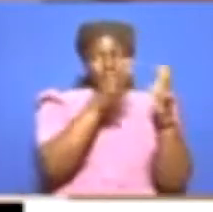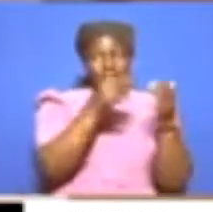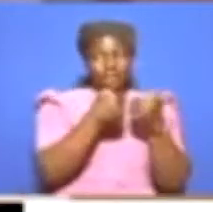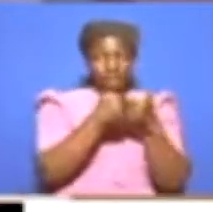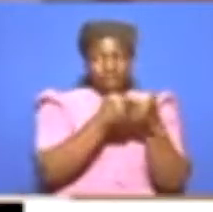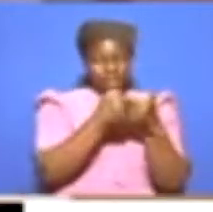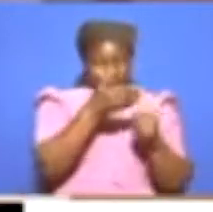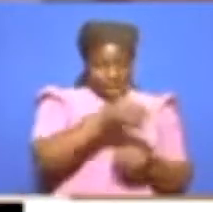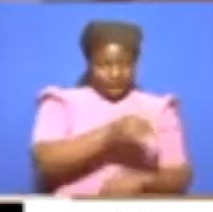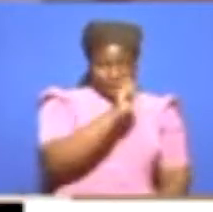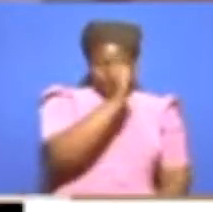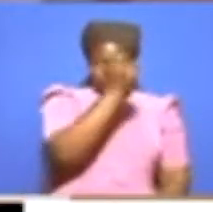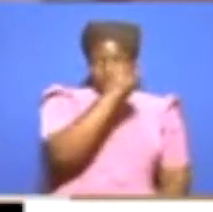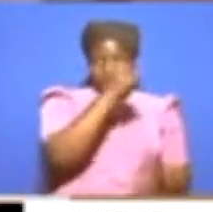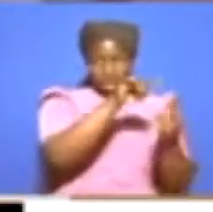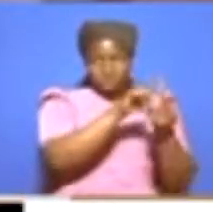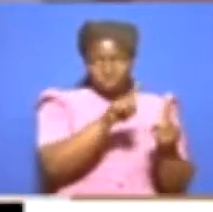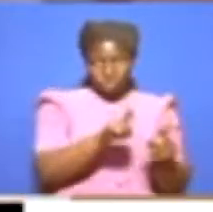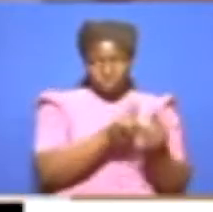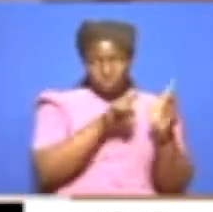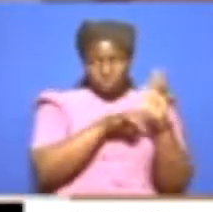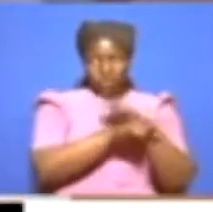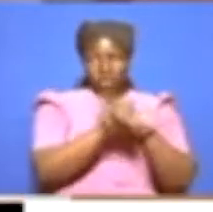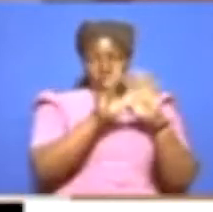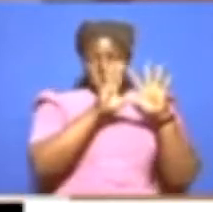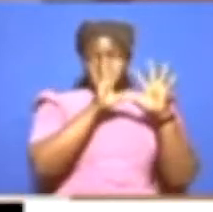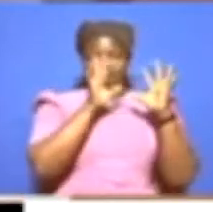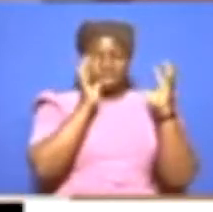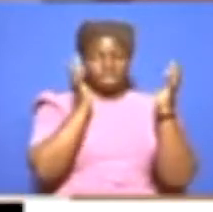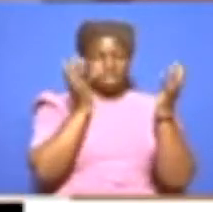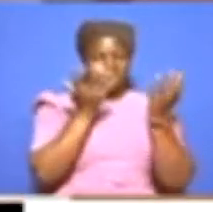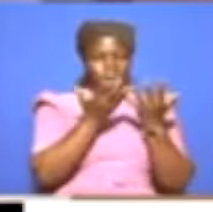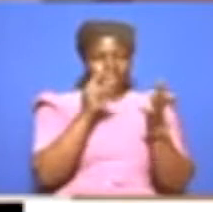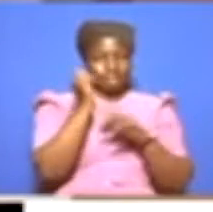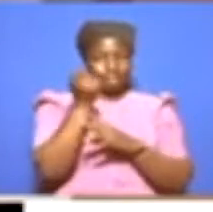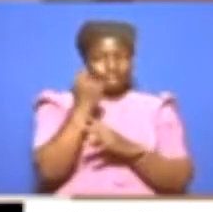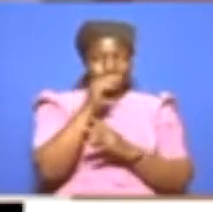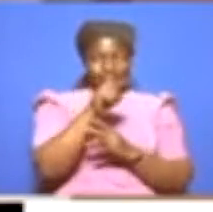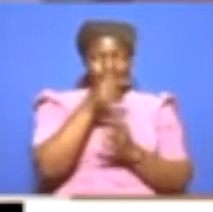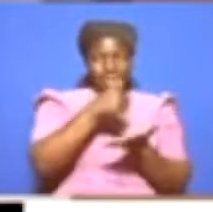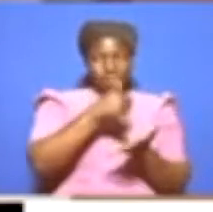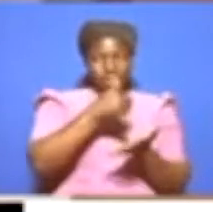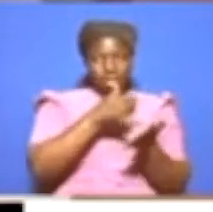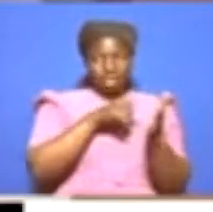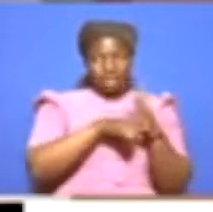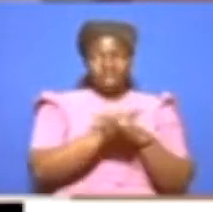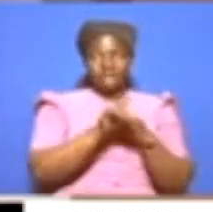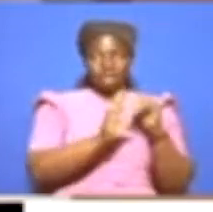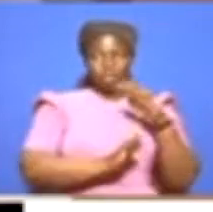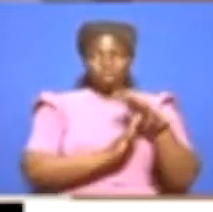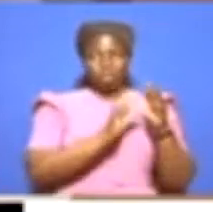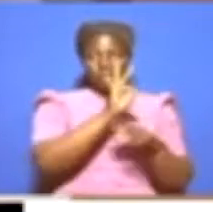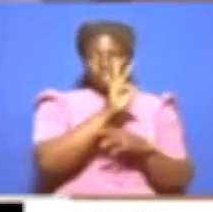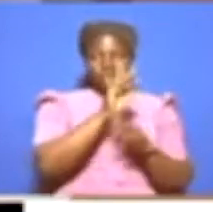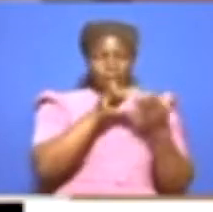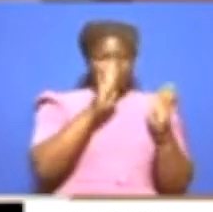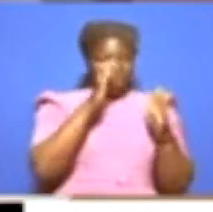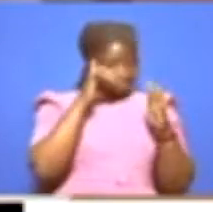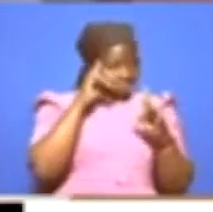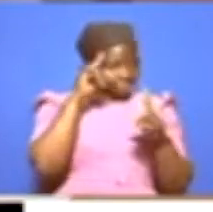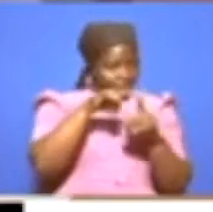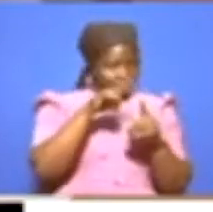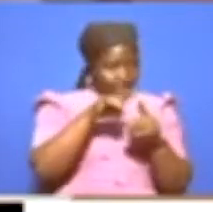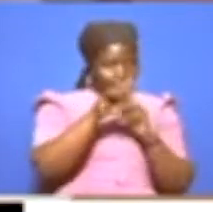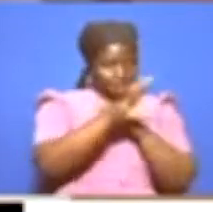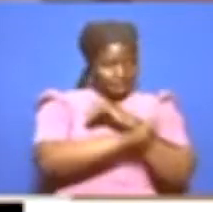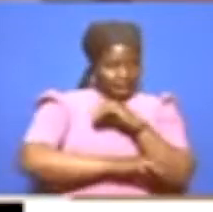here in Kenya, but across the globe. Kenya is among the top three most targeted countries for cybercrime